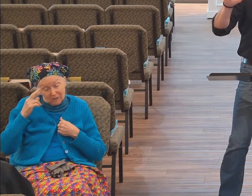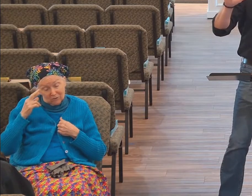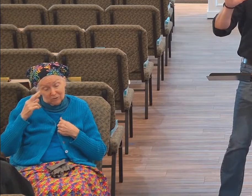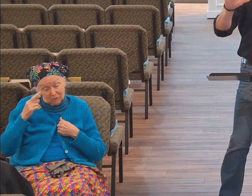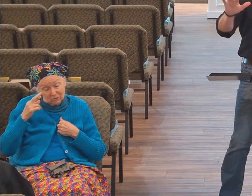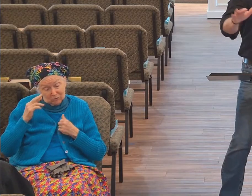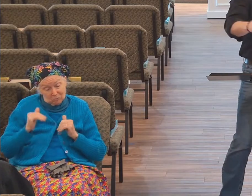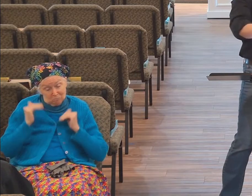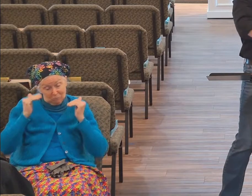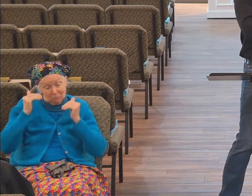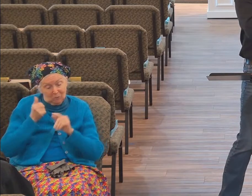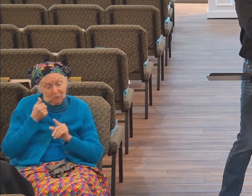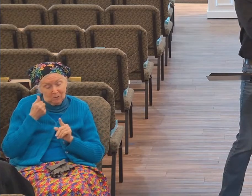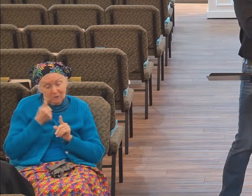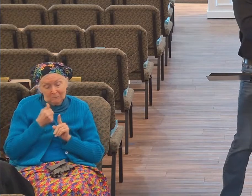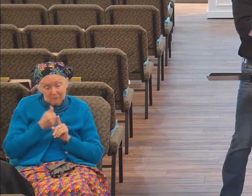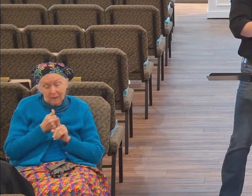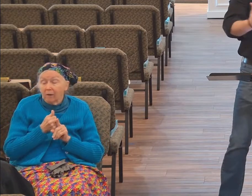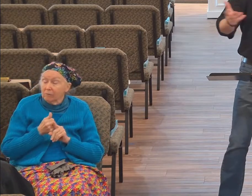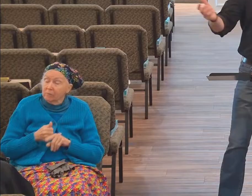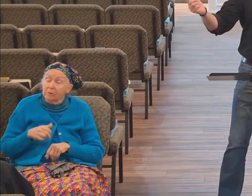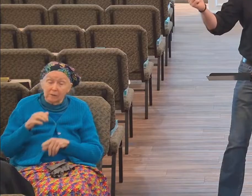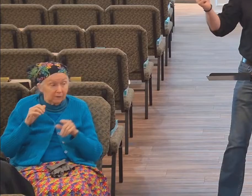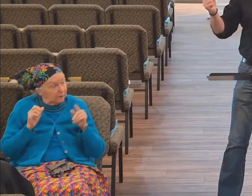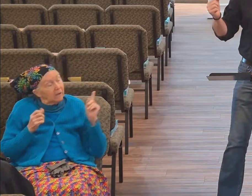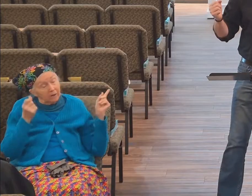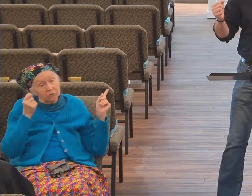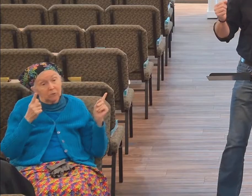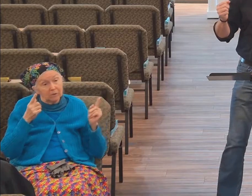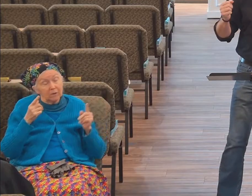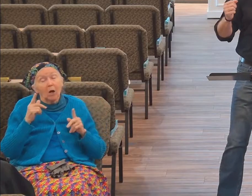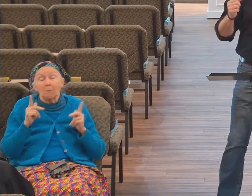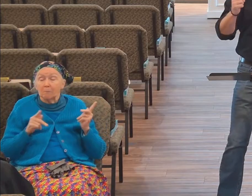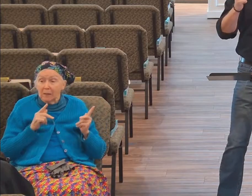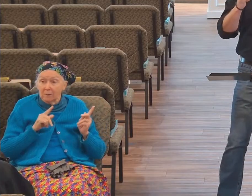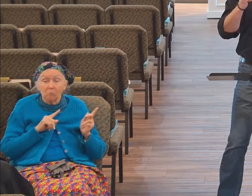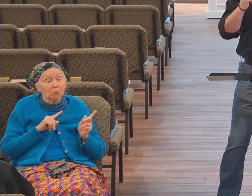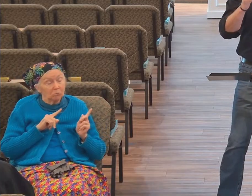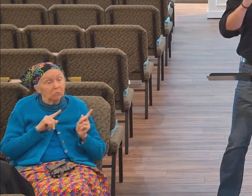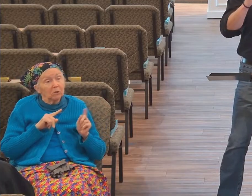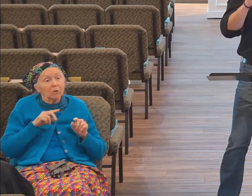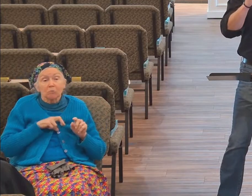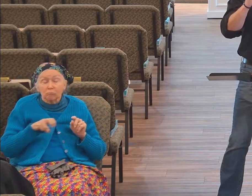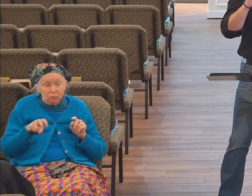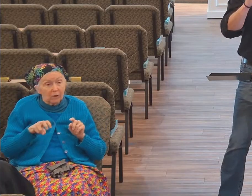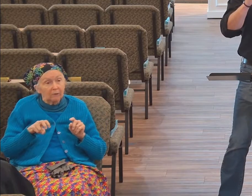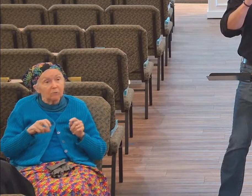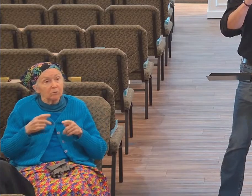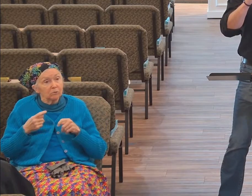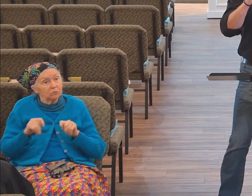light of people like him were very common coming through, okay? He says,